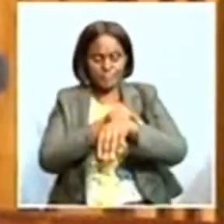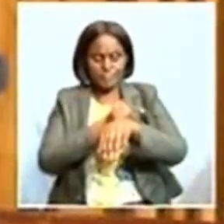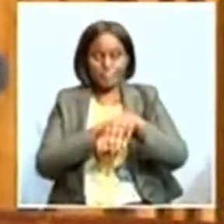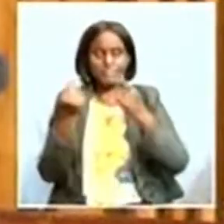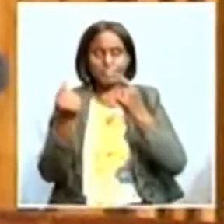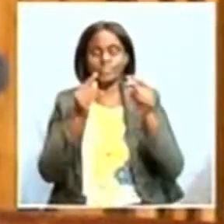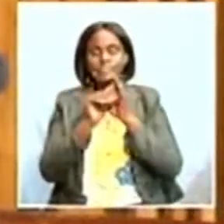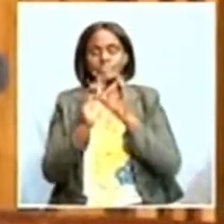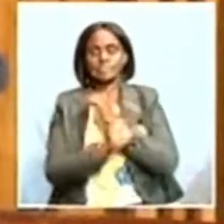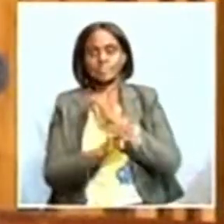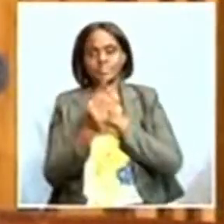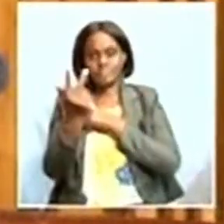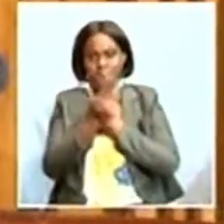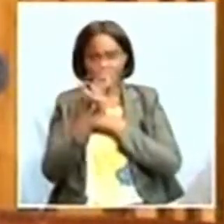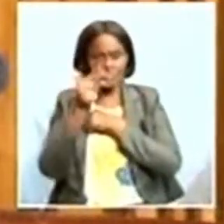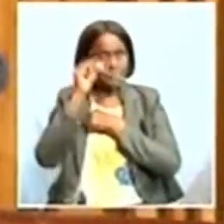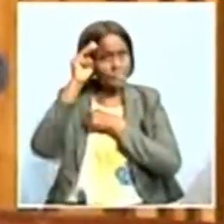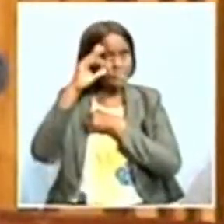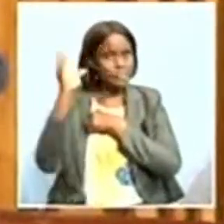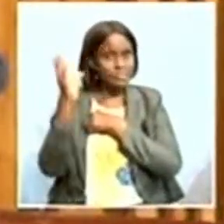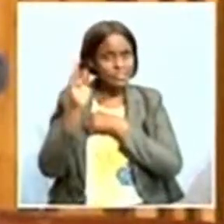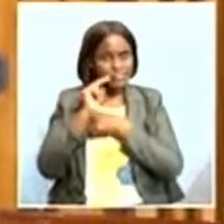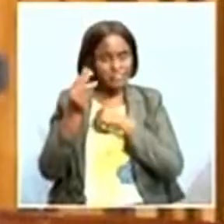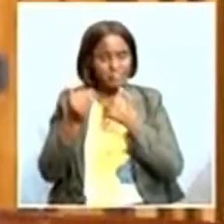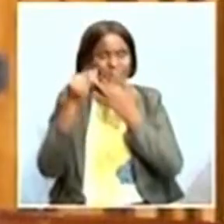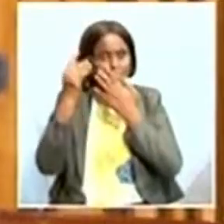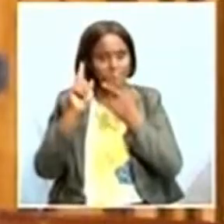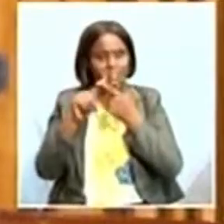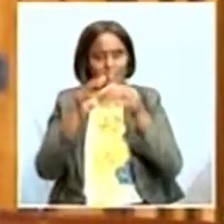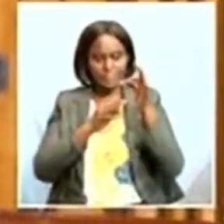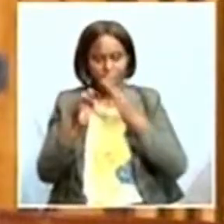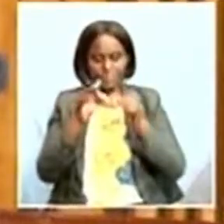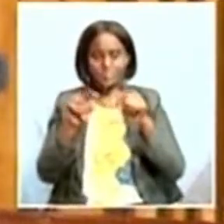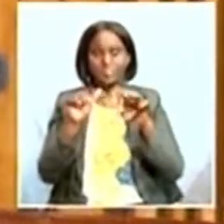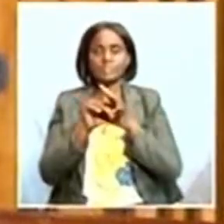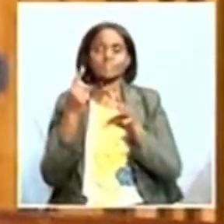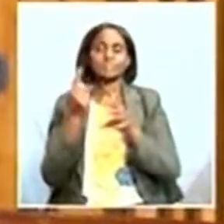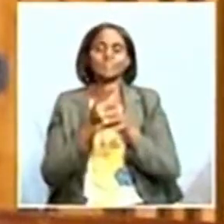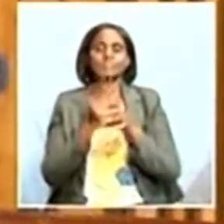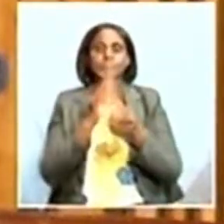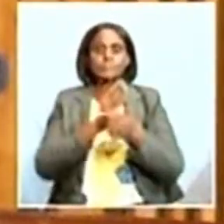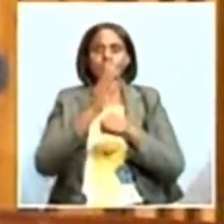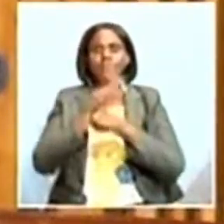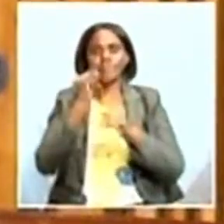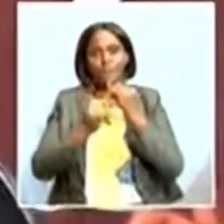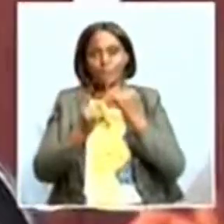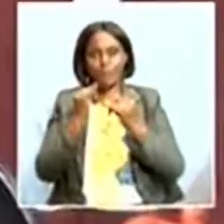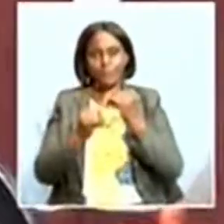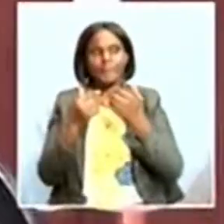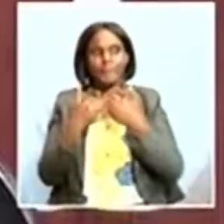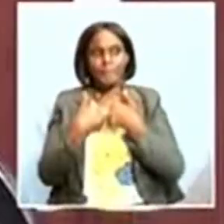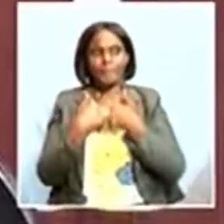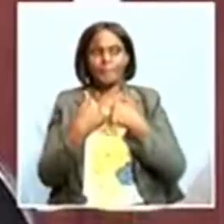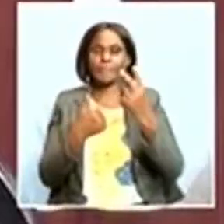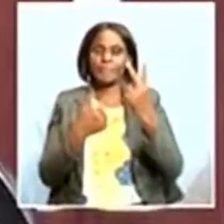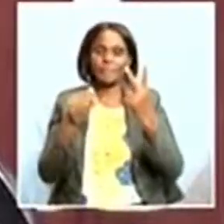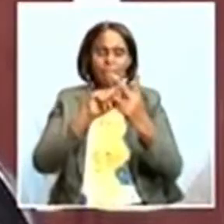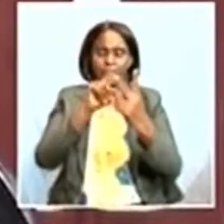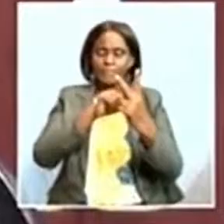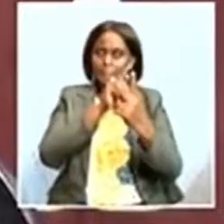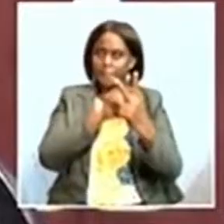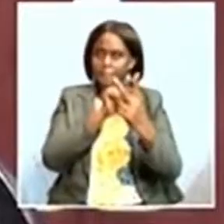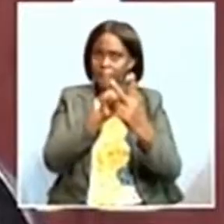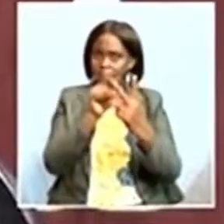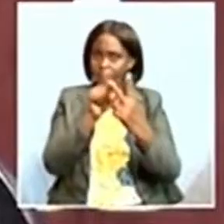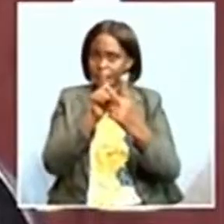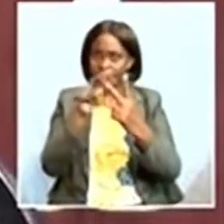country. So those are the 3 ministerial statements we expect to be delivered on the floor of the House. After that? Yes, we have 2 questions